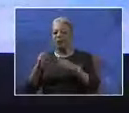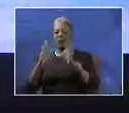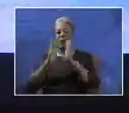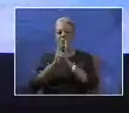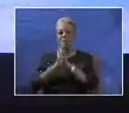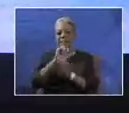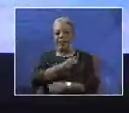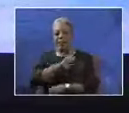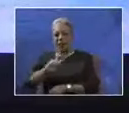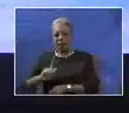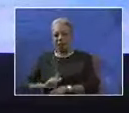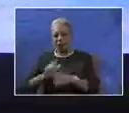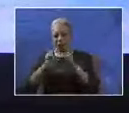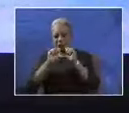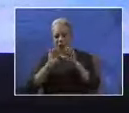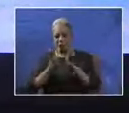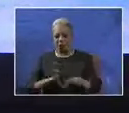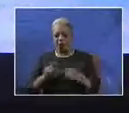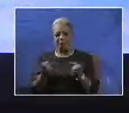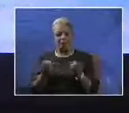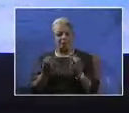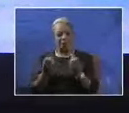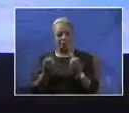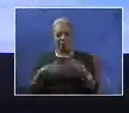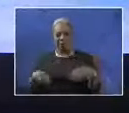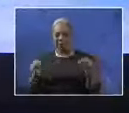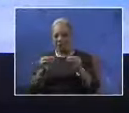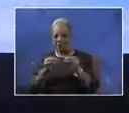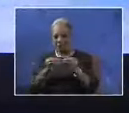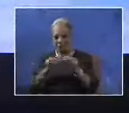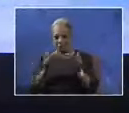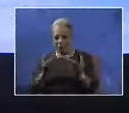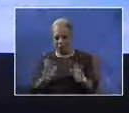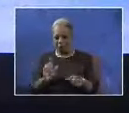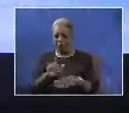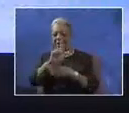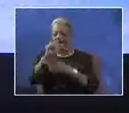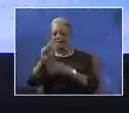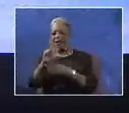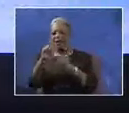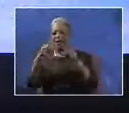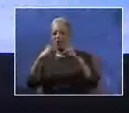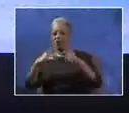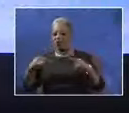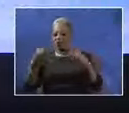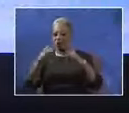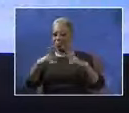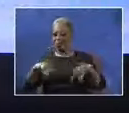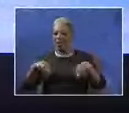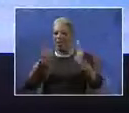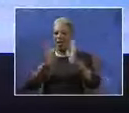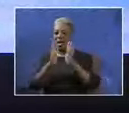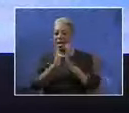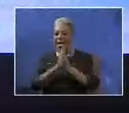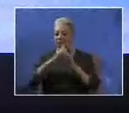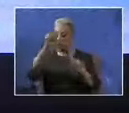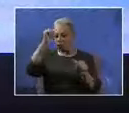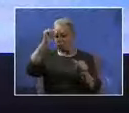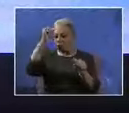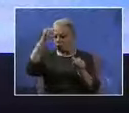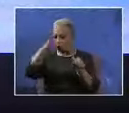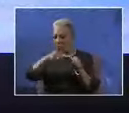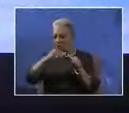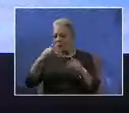many more birthdays. On our Louisville campus, I want to ask that you would remember one of our